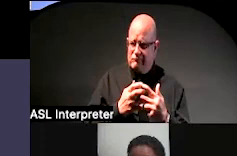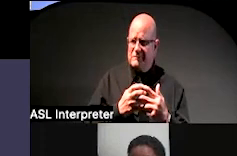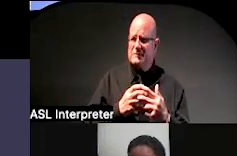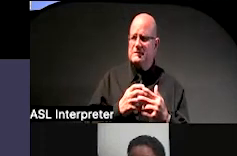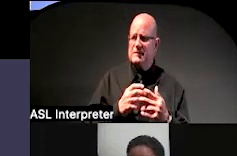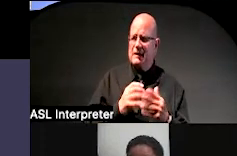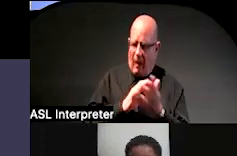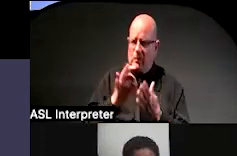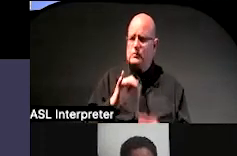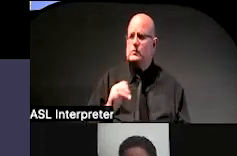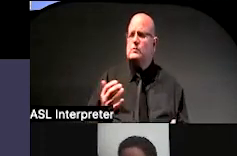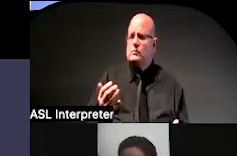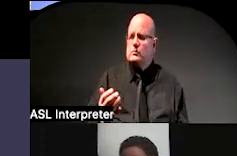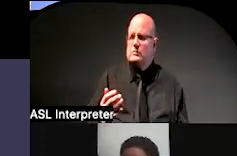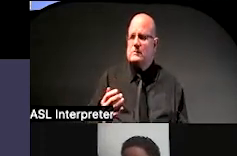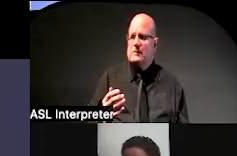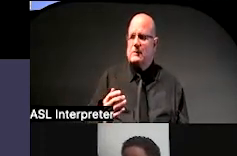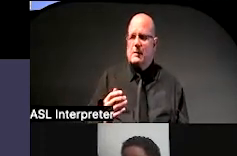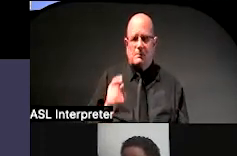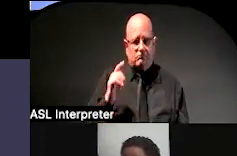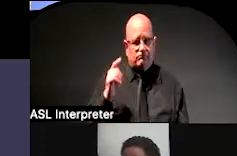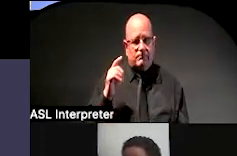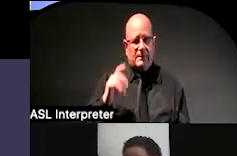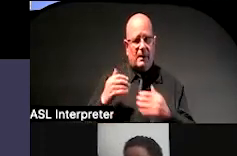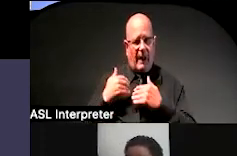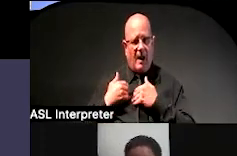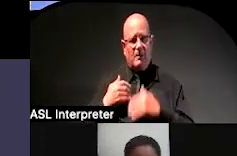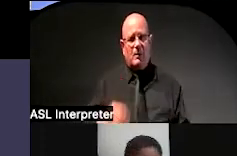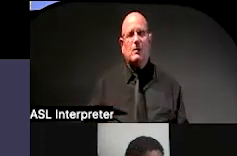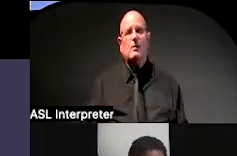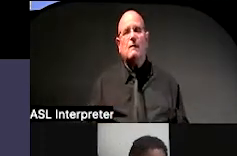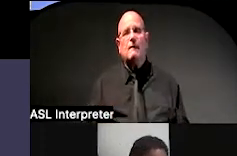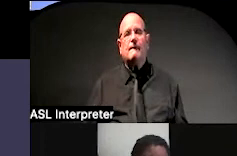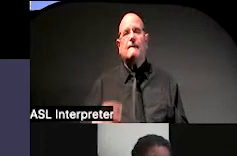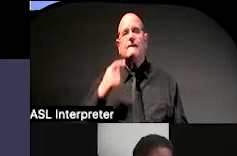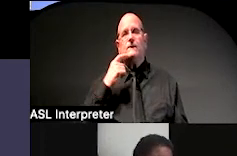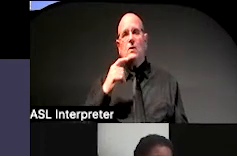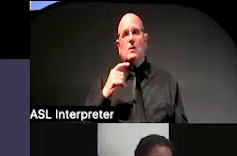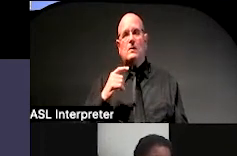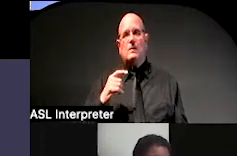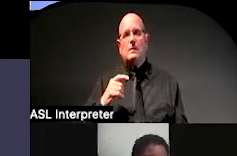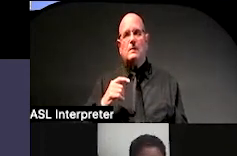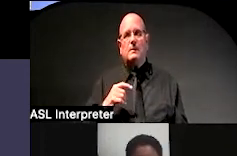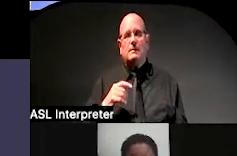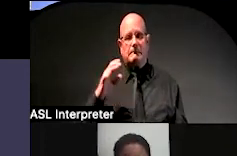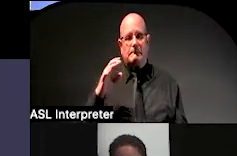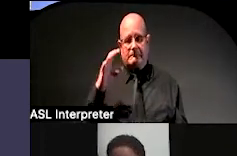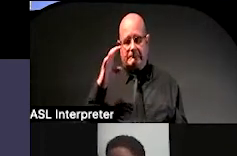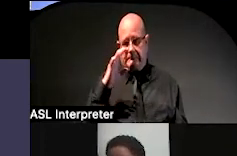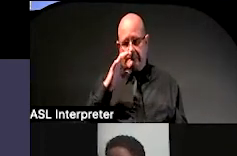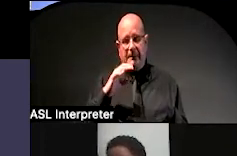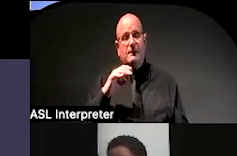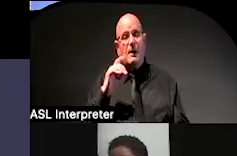that. Begin to hold people accountable for mission statements. If they're saying that